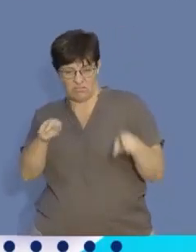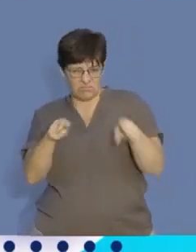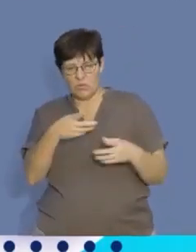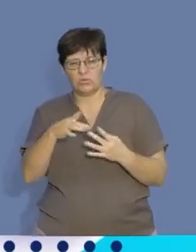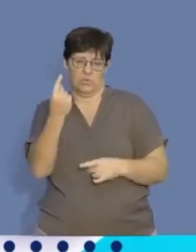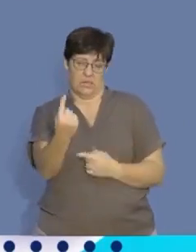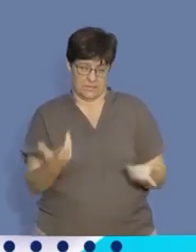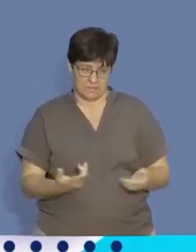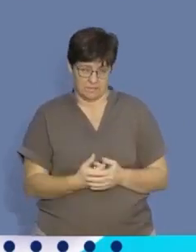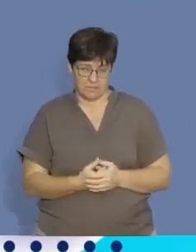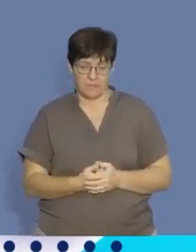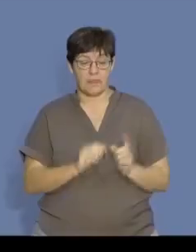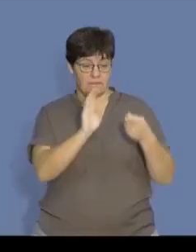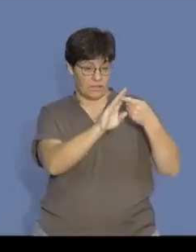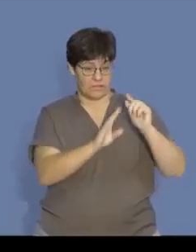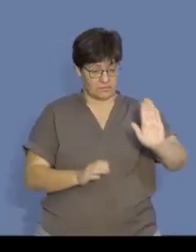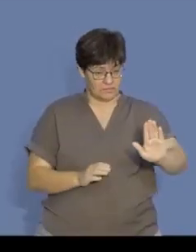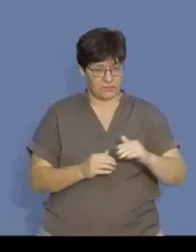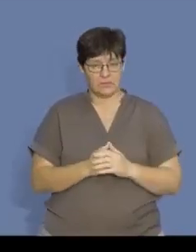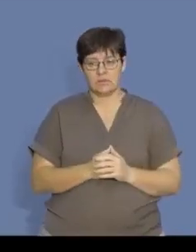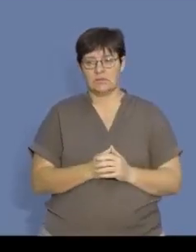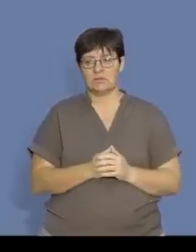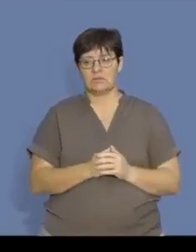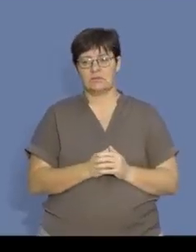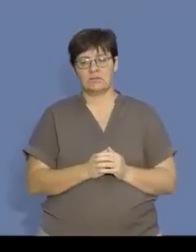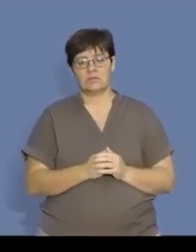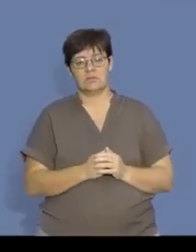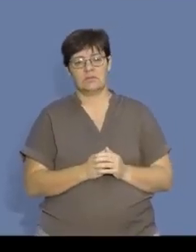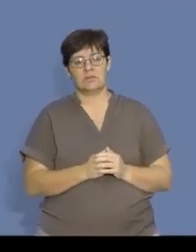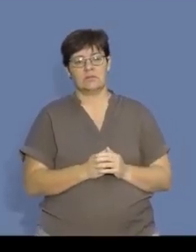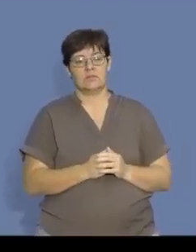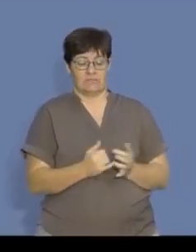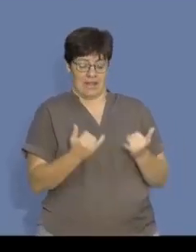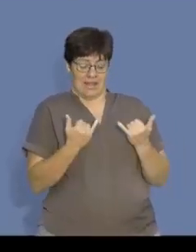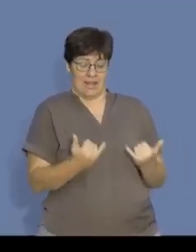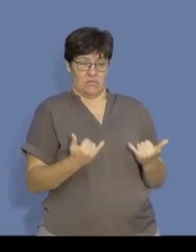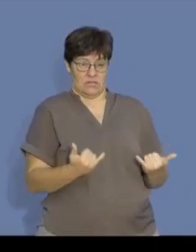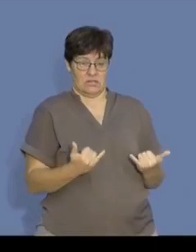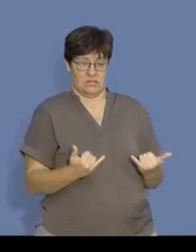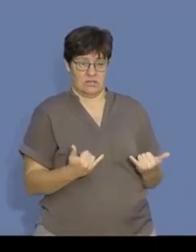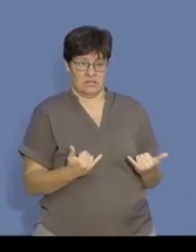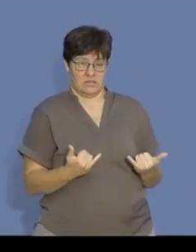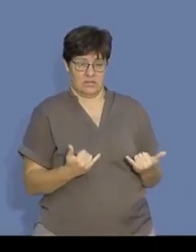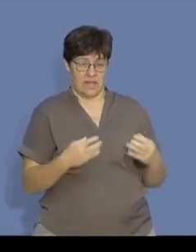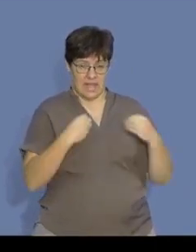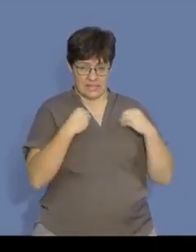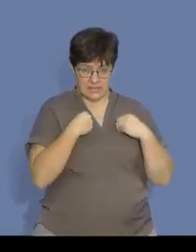prefer. So the first method is where I'm going to calculate what is my